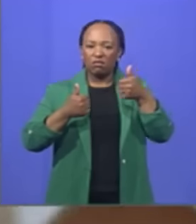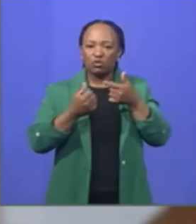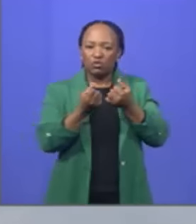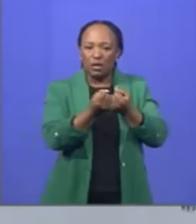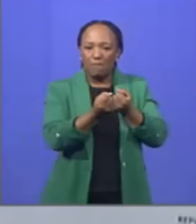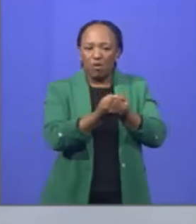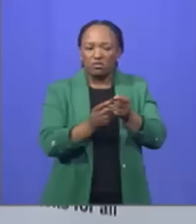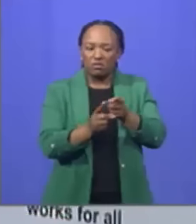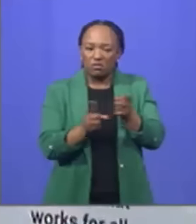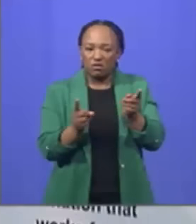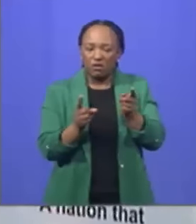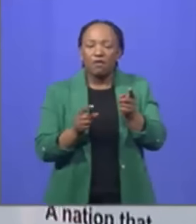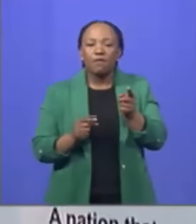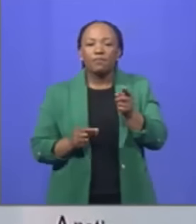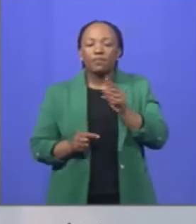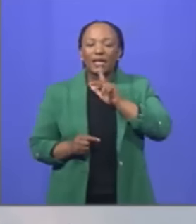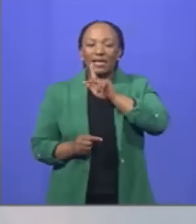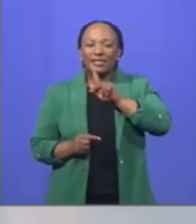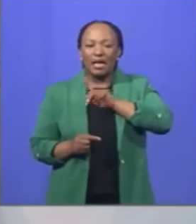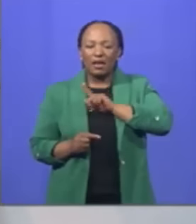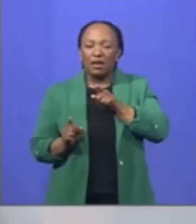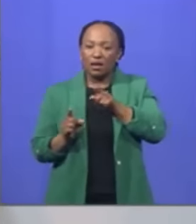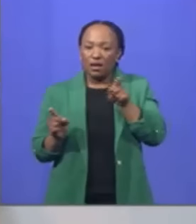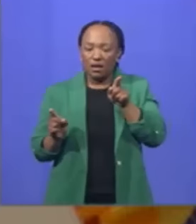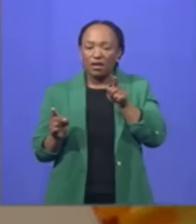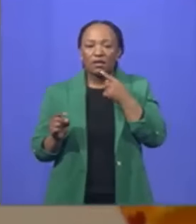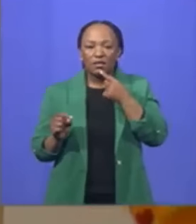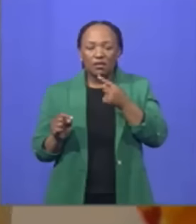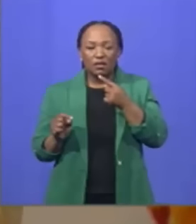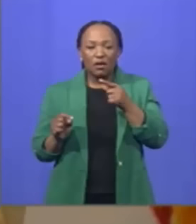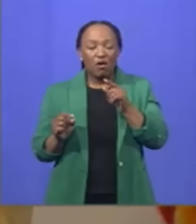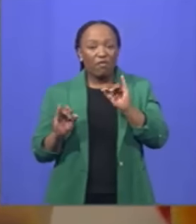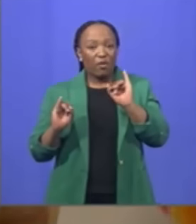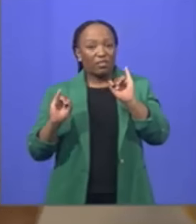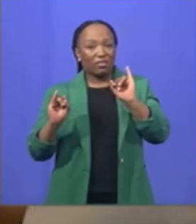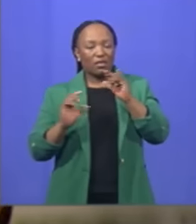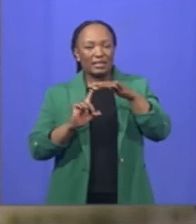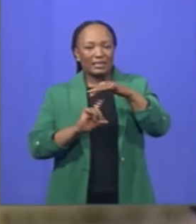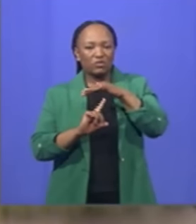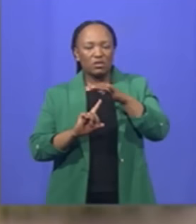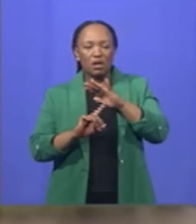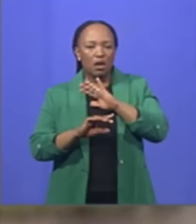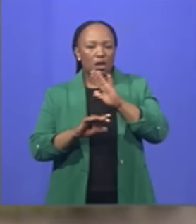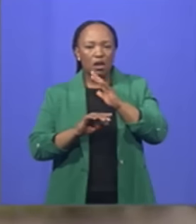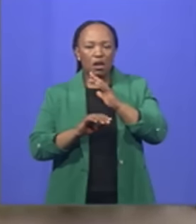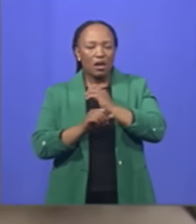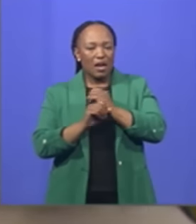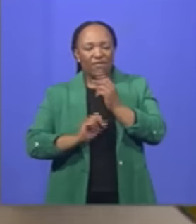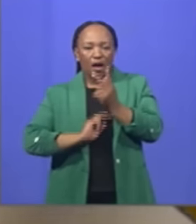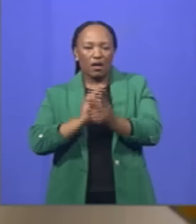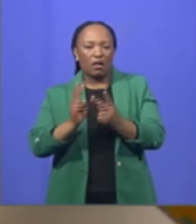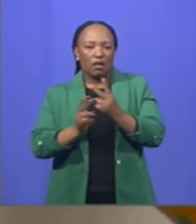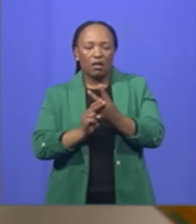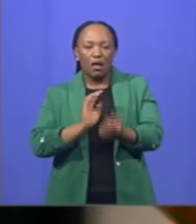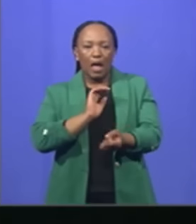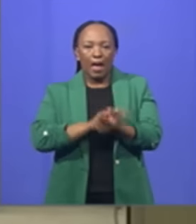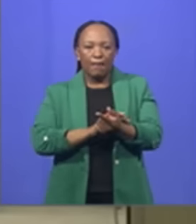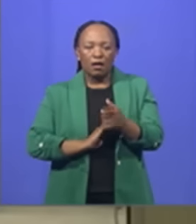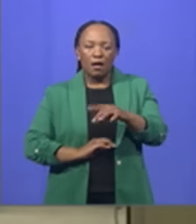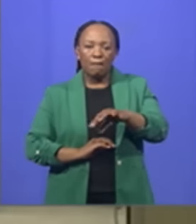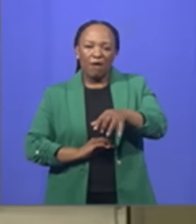ba KwaZulu-Natal ba re ba ikanne le go netefatša gore masetlapelo a bjalo a ka sehlwe a direga gape ka